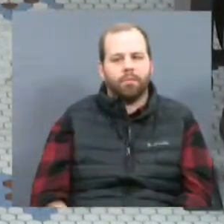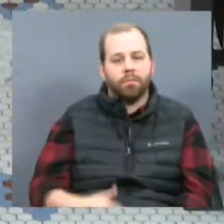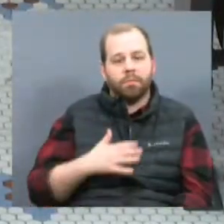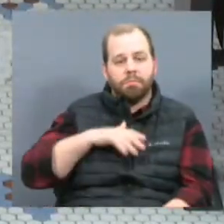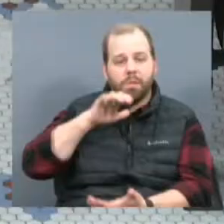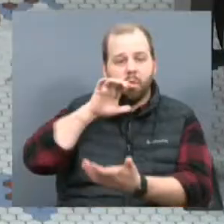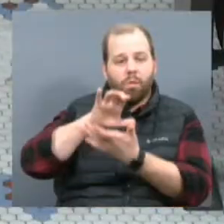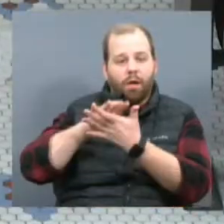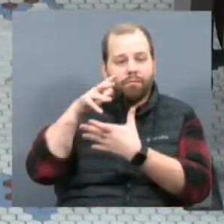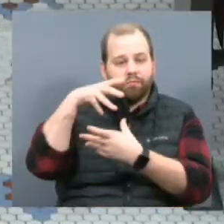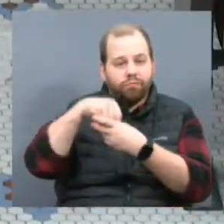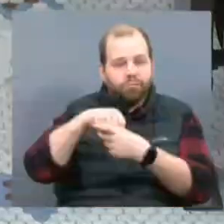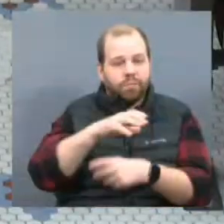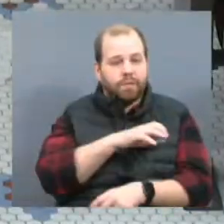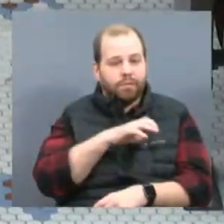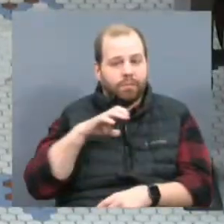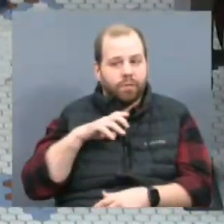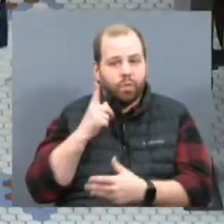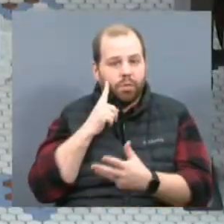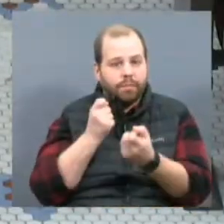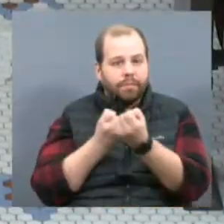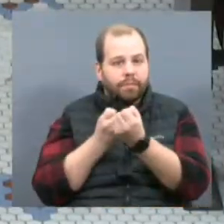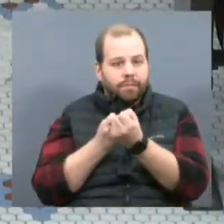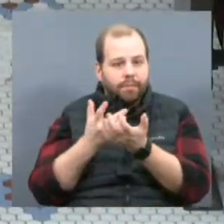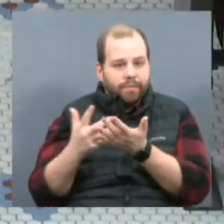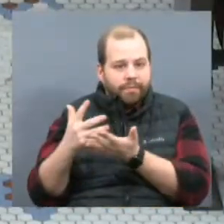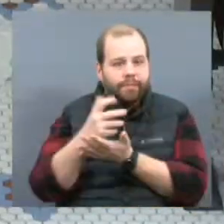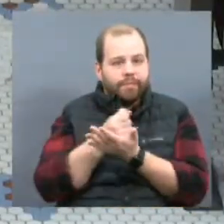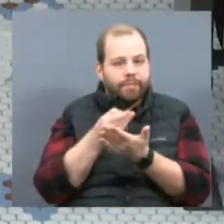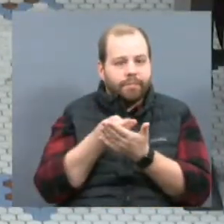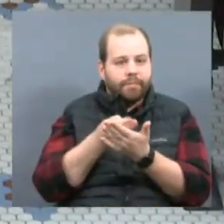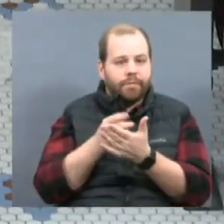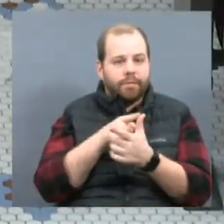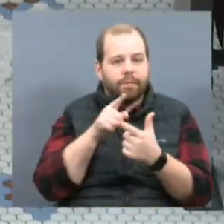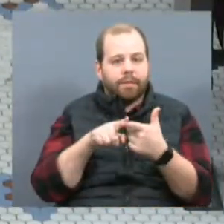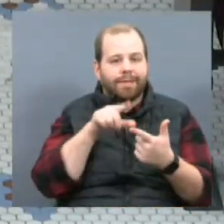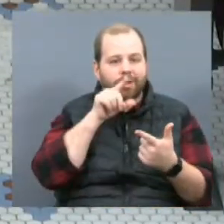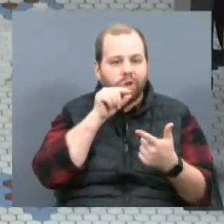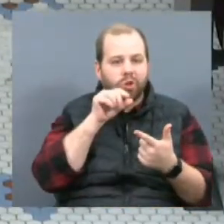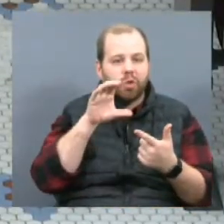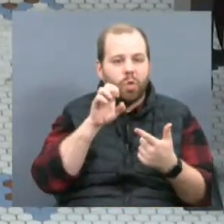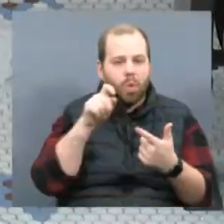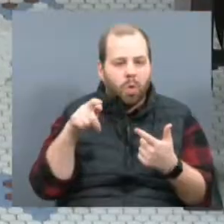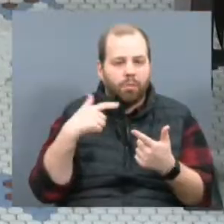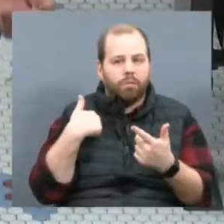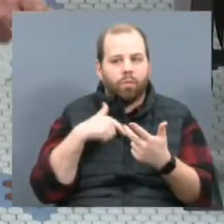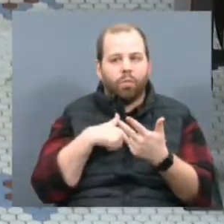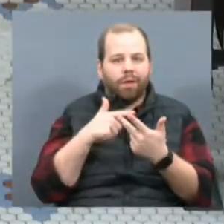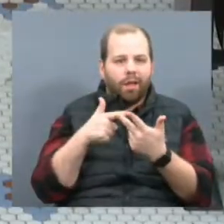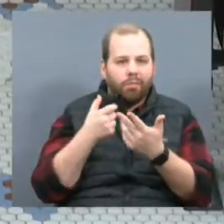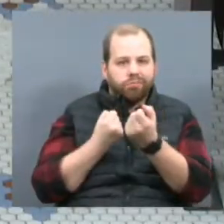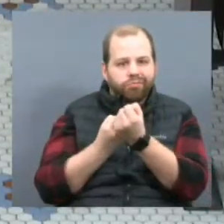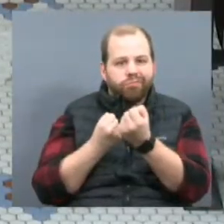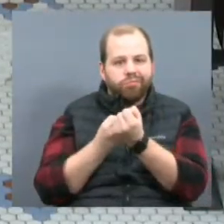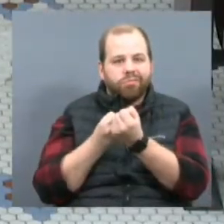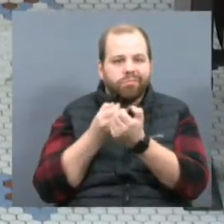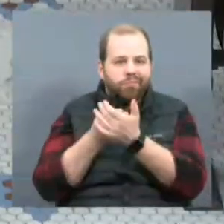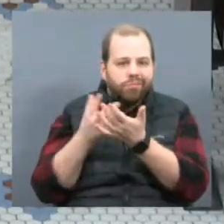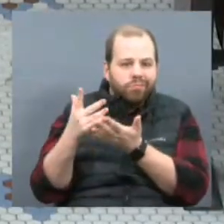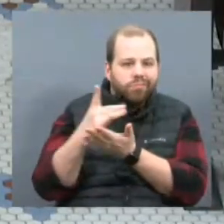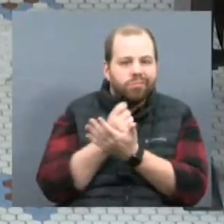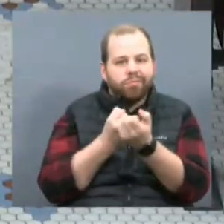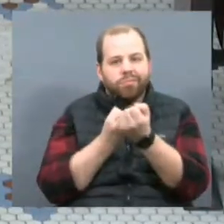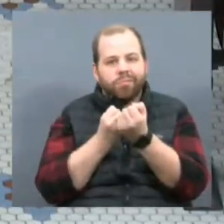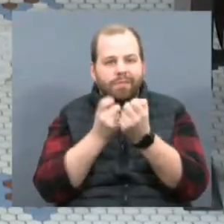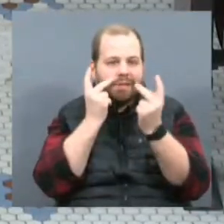committee to help fundraise for the school garden and the chicken coop. As neighbors, we've fundraised, supported the garden. We see